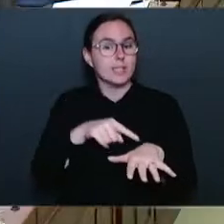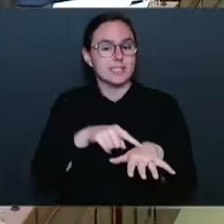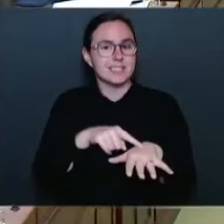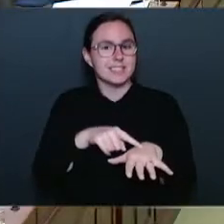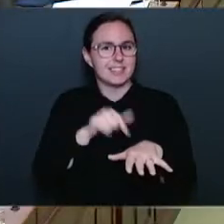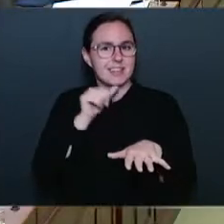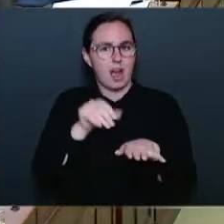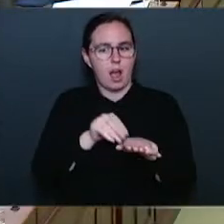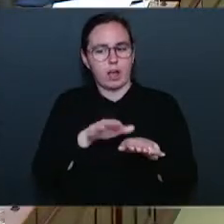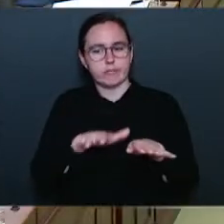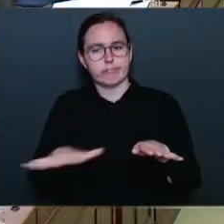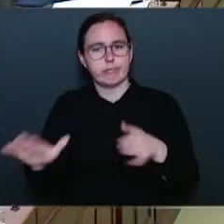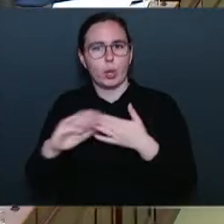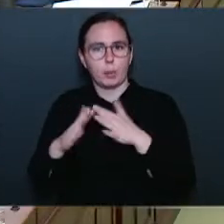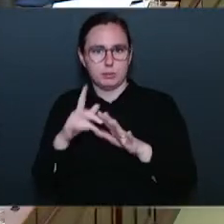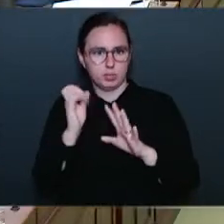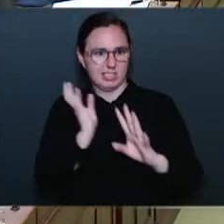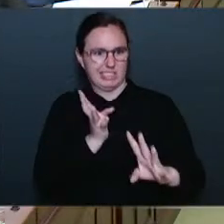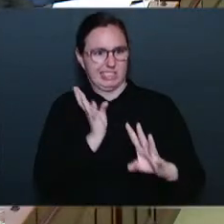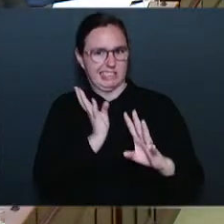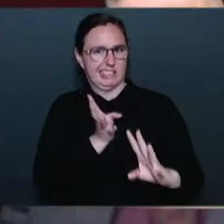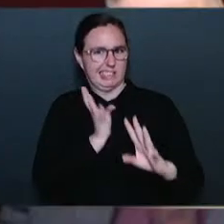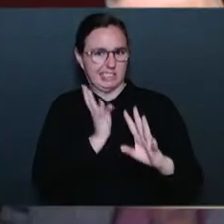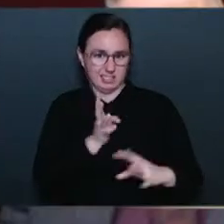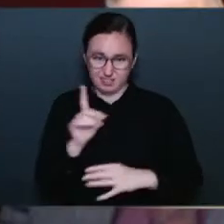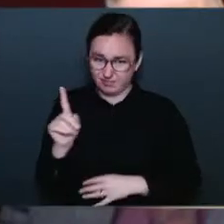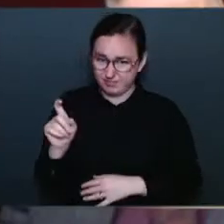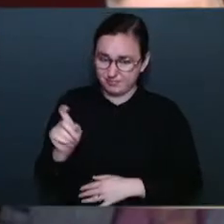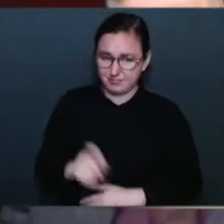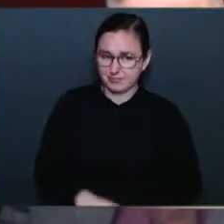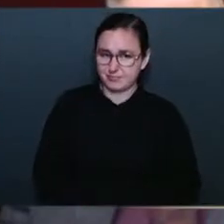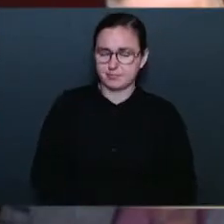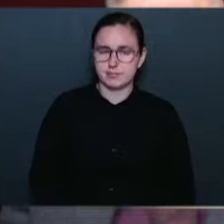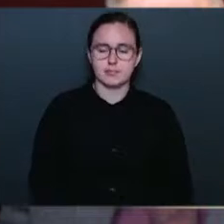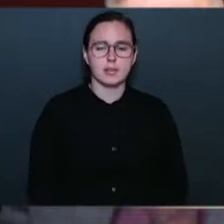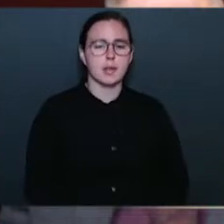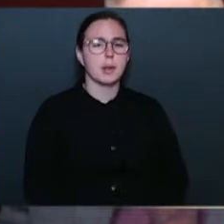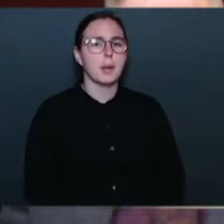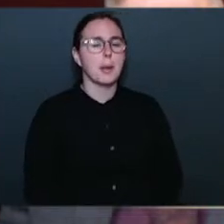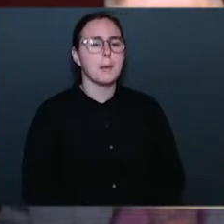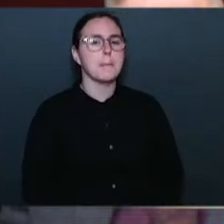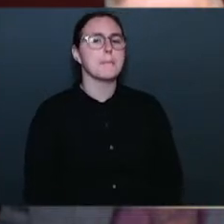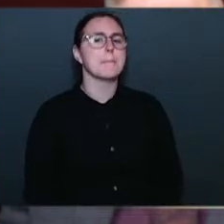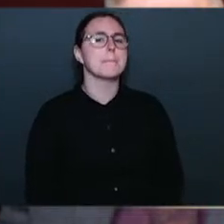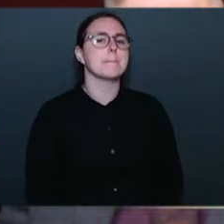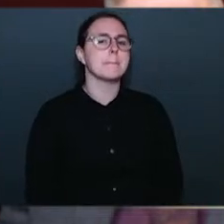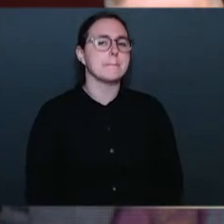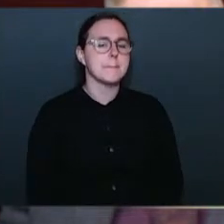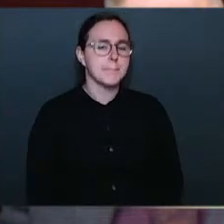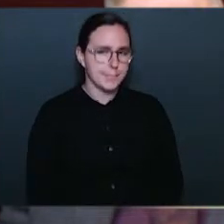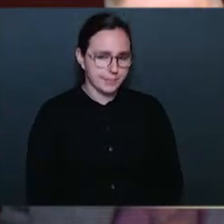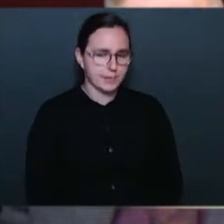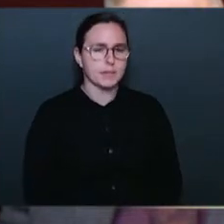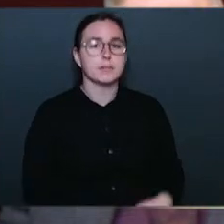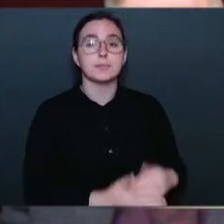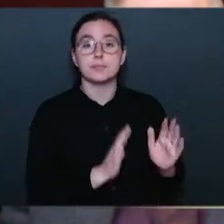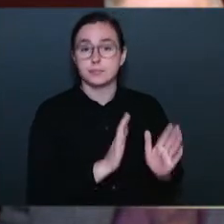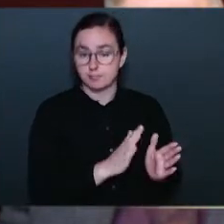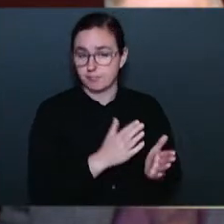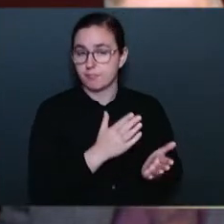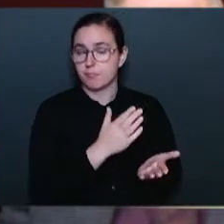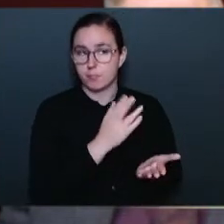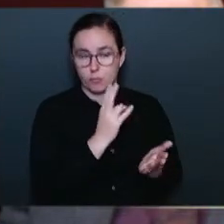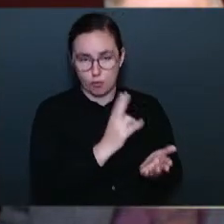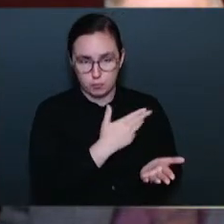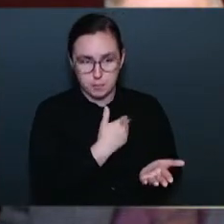the minister of Transportation economic corridors Mr Speaker The Honorable member for Calgary Glenmore has been a champion for neighborhoods in